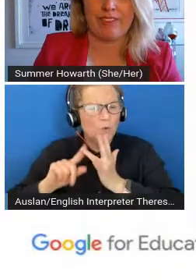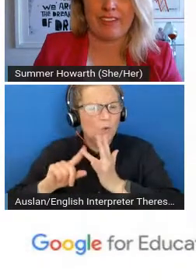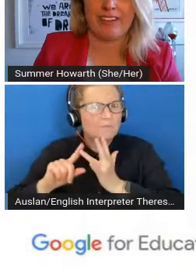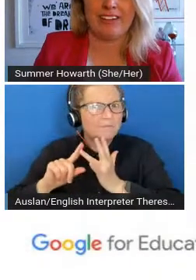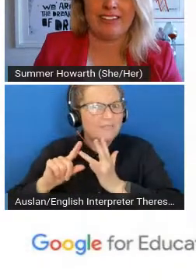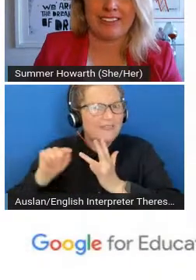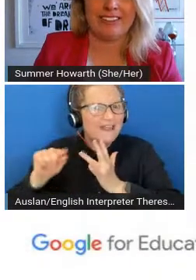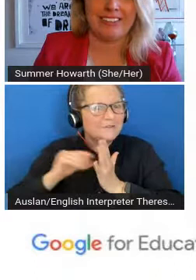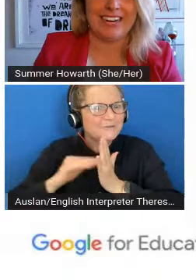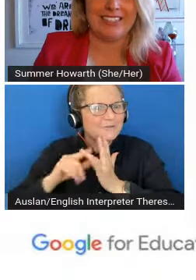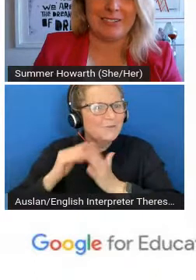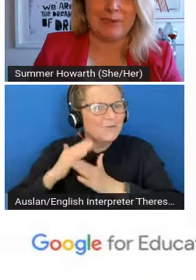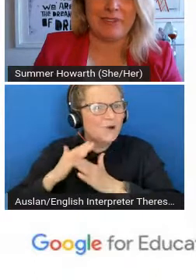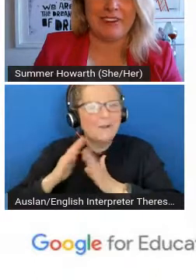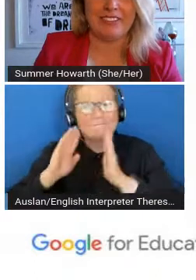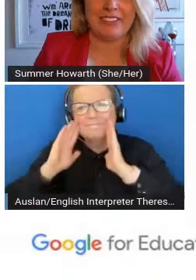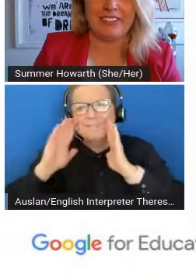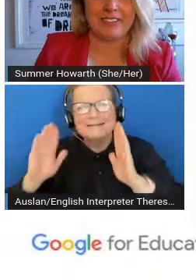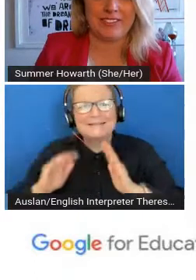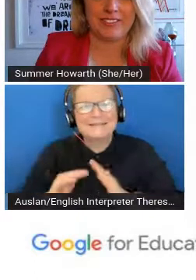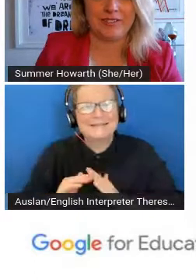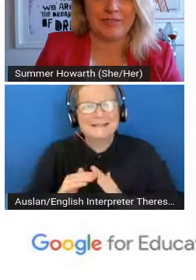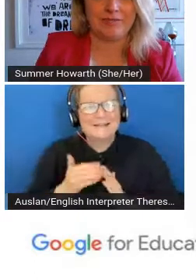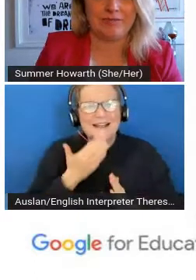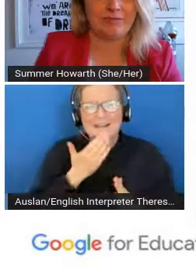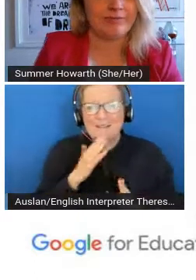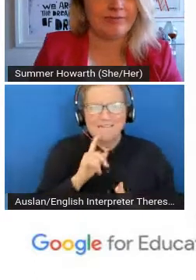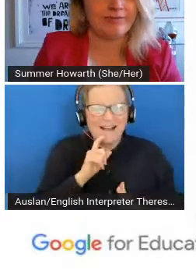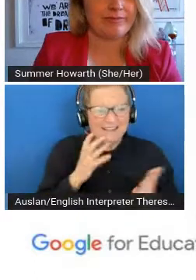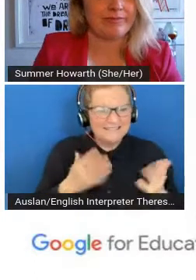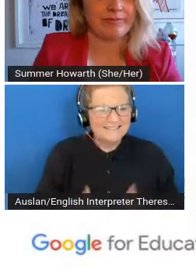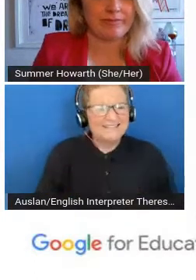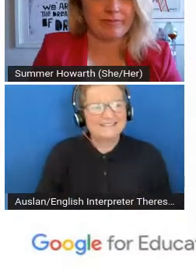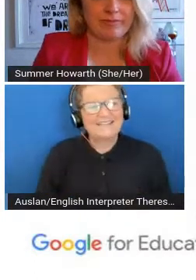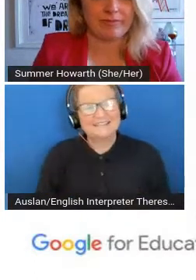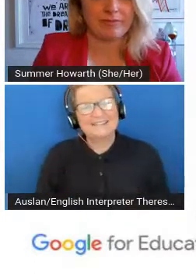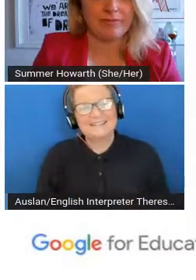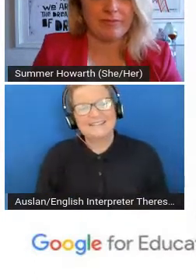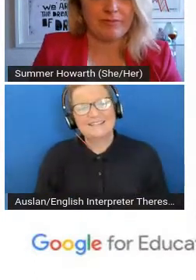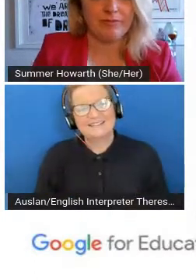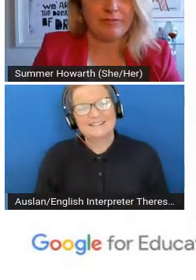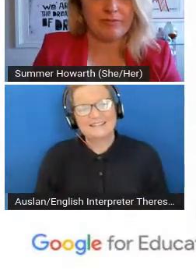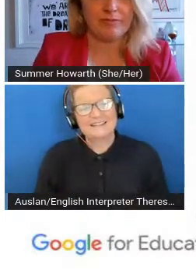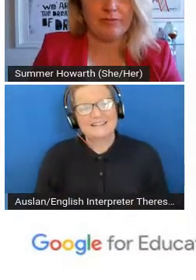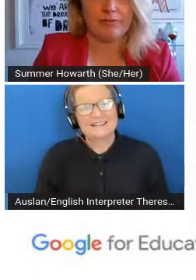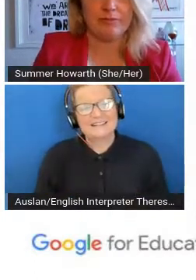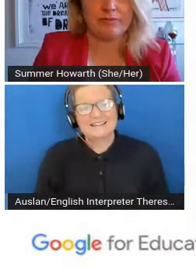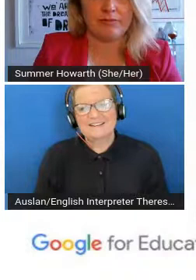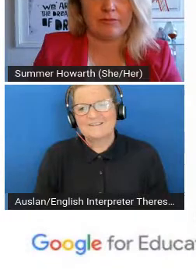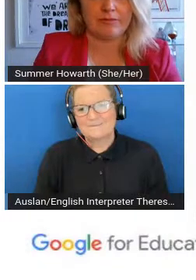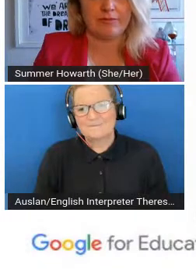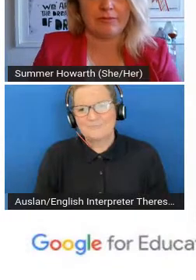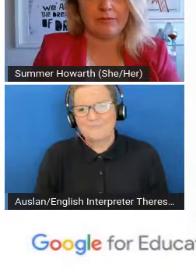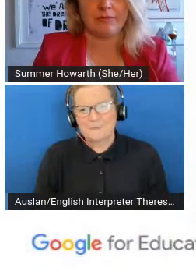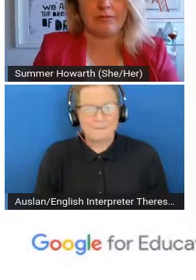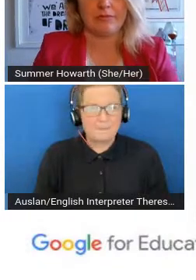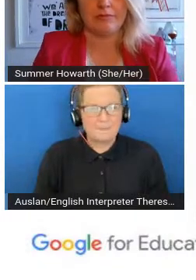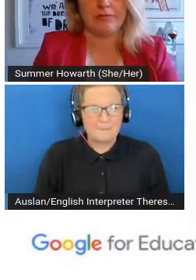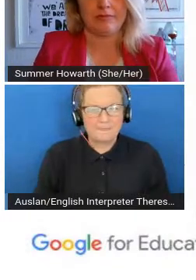some amazing stuff connecting real life. Yeah, it's pretty fun. It's pretty amazing, right? Okay, we've only got a couple of bits to